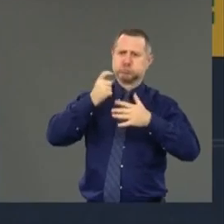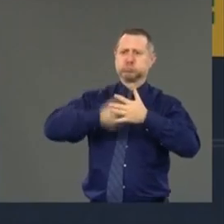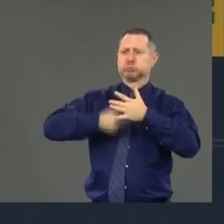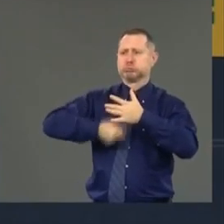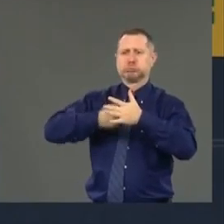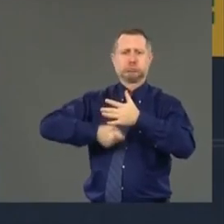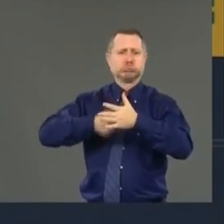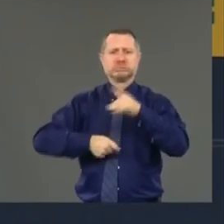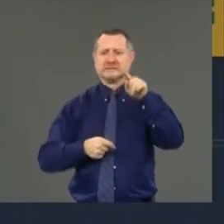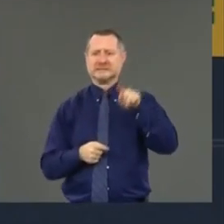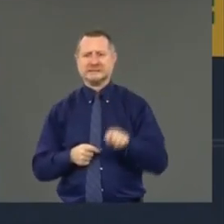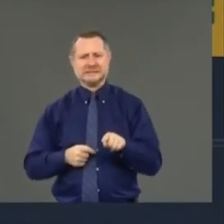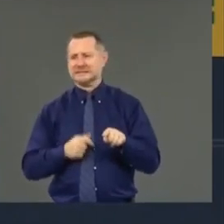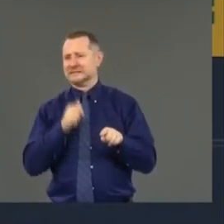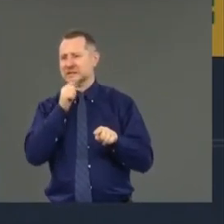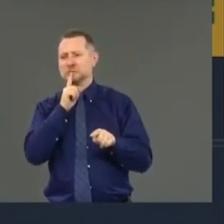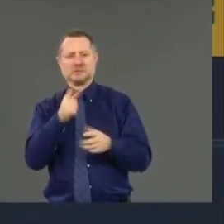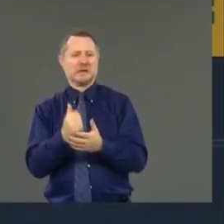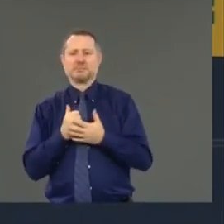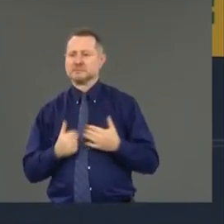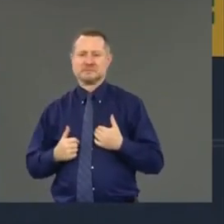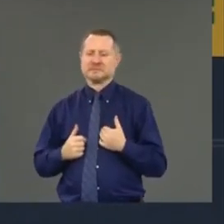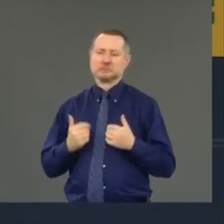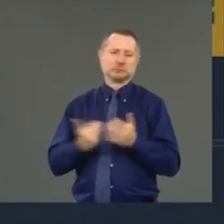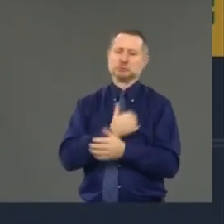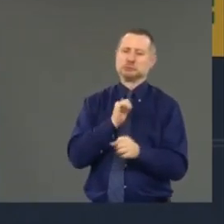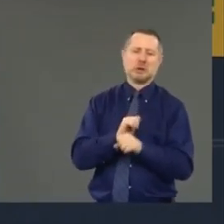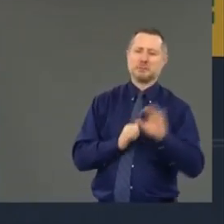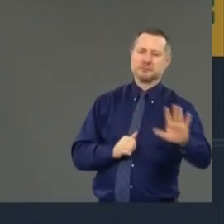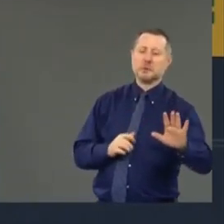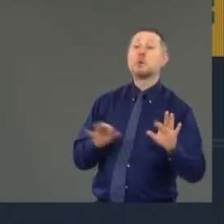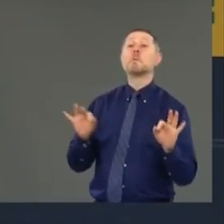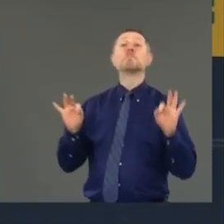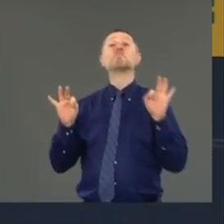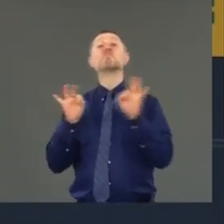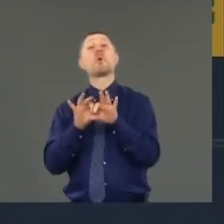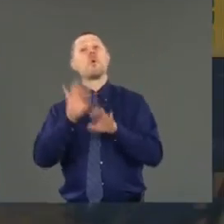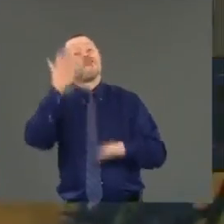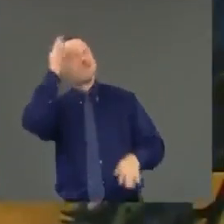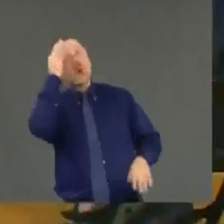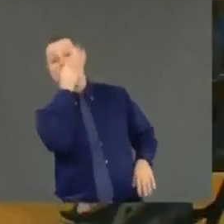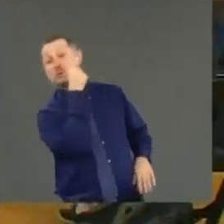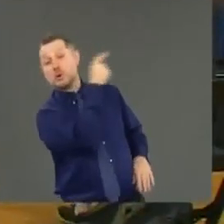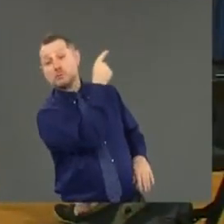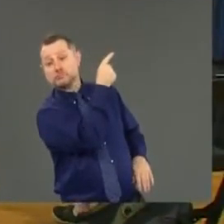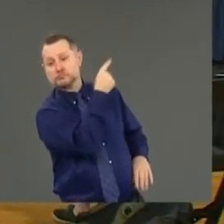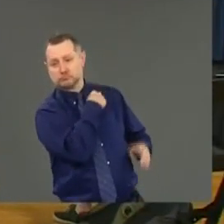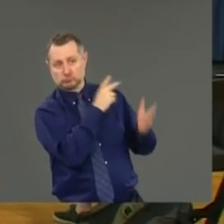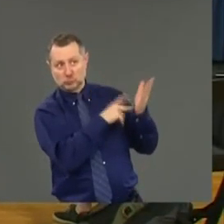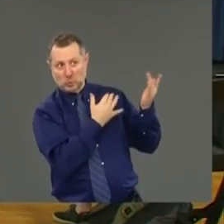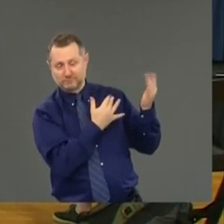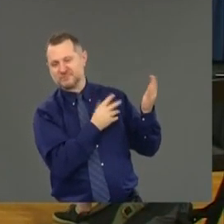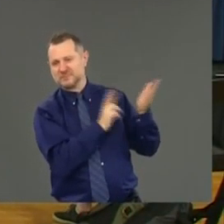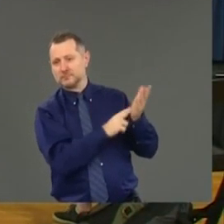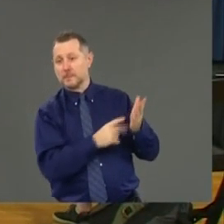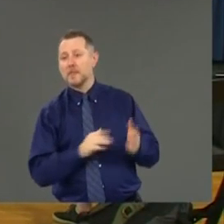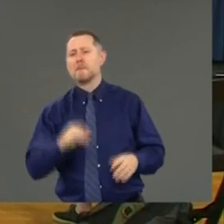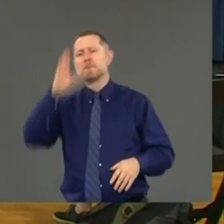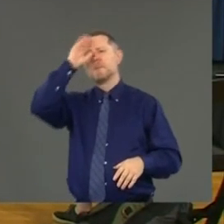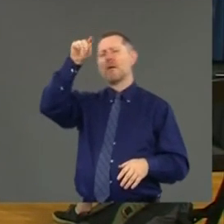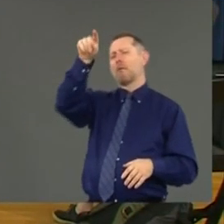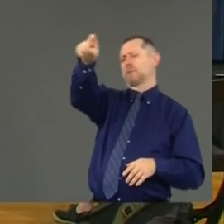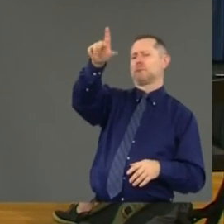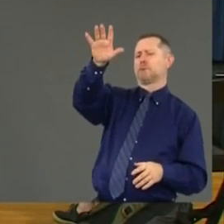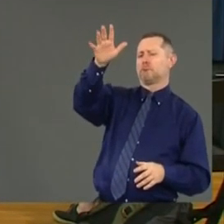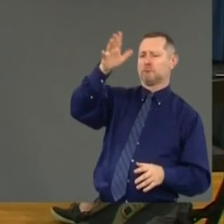city and the state, and it requires a federal sign-off that we're still waiting for. Governor, federal sign-off yesterday. I mean,